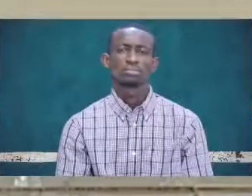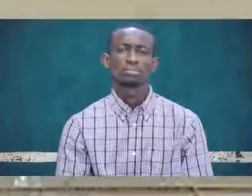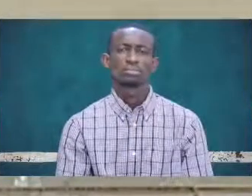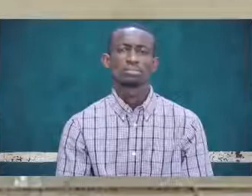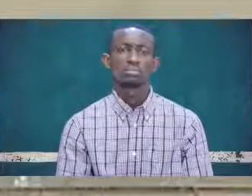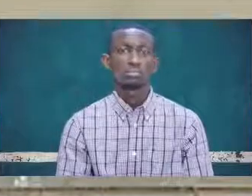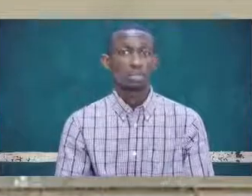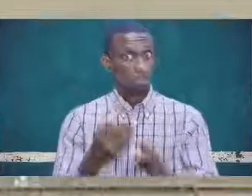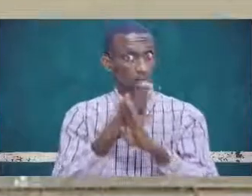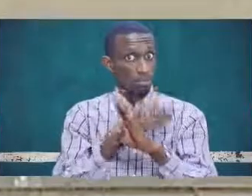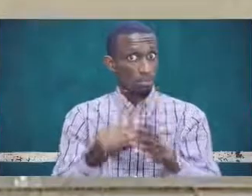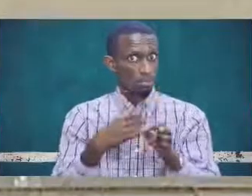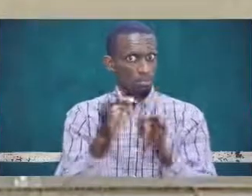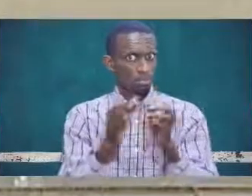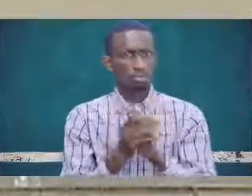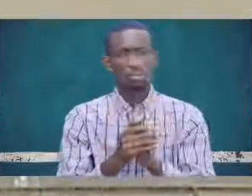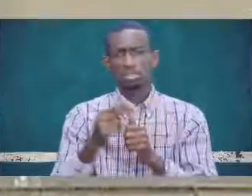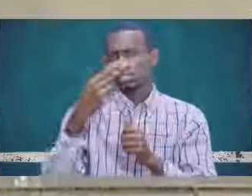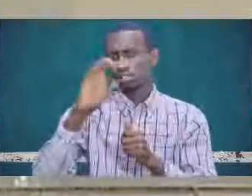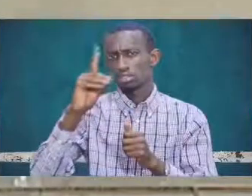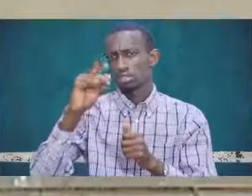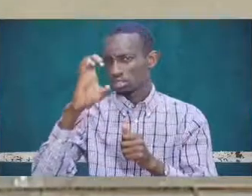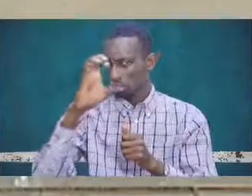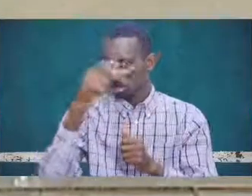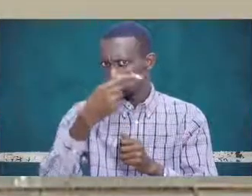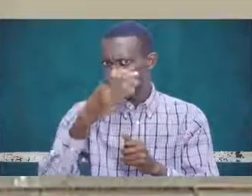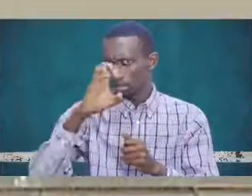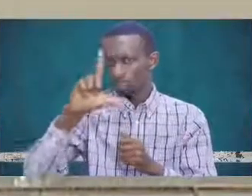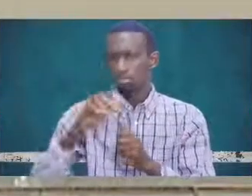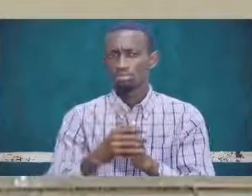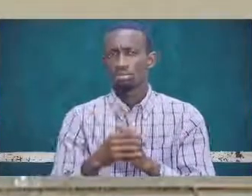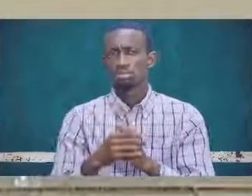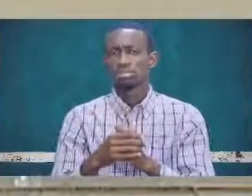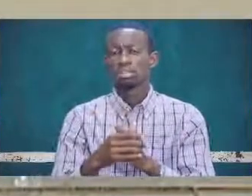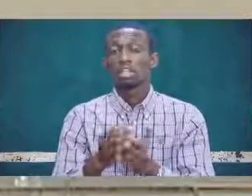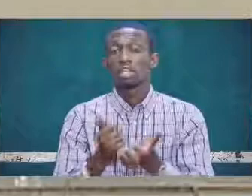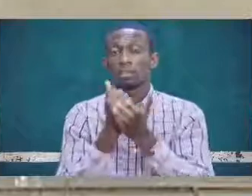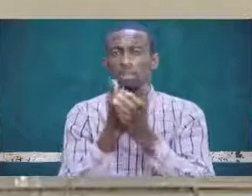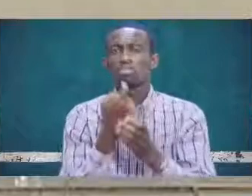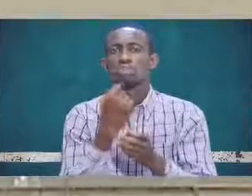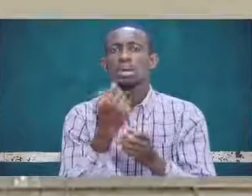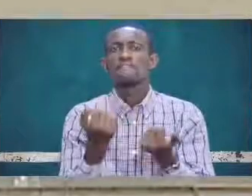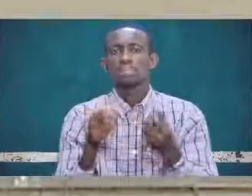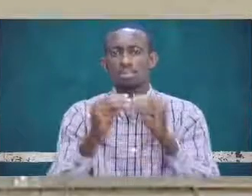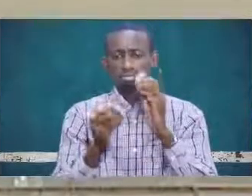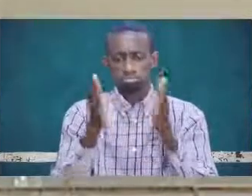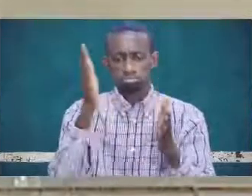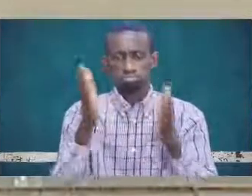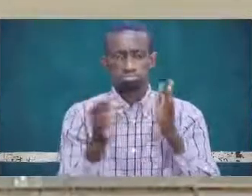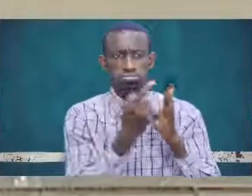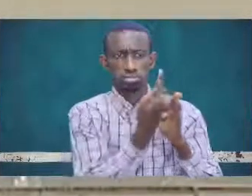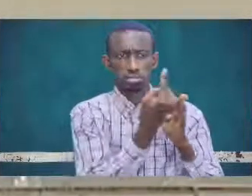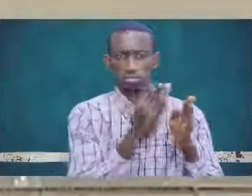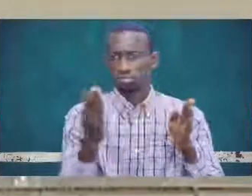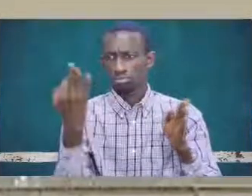the pH of the stomach must be ranging between from 1 to 3. That's when the enzyme, those